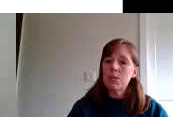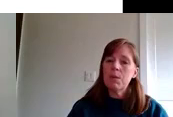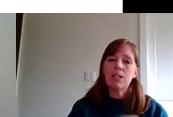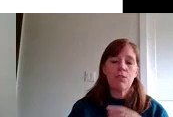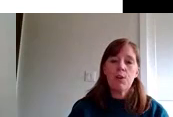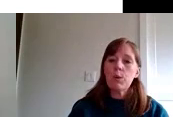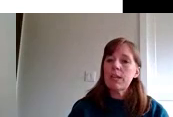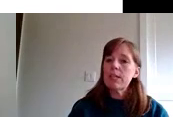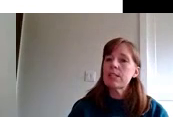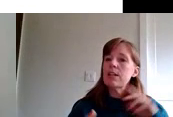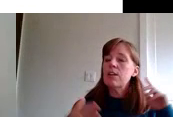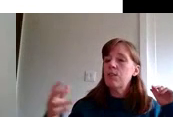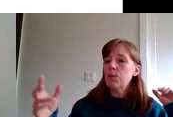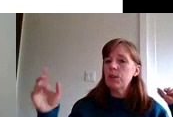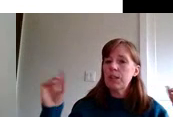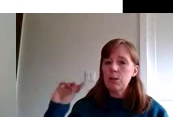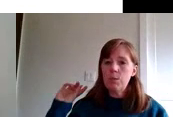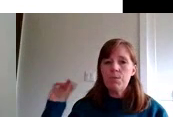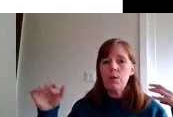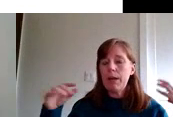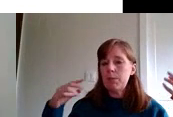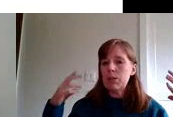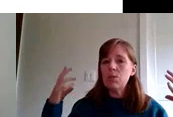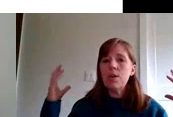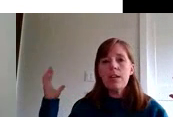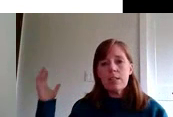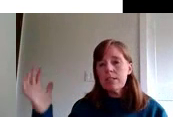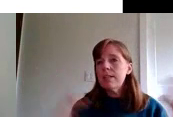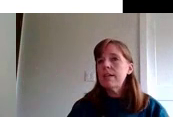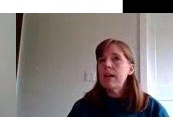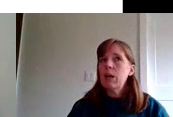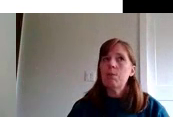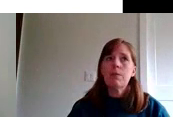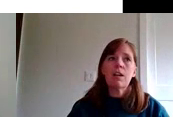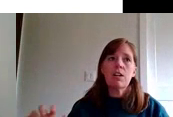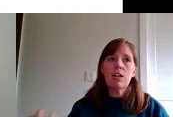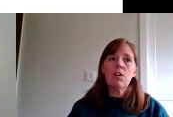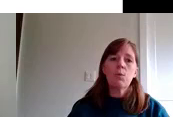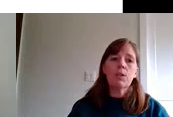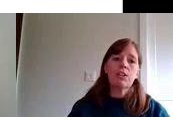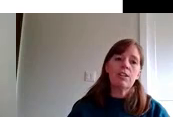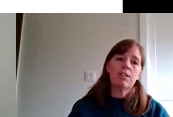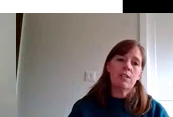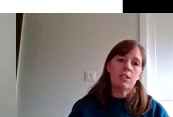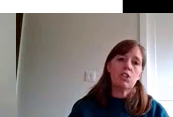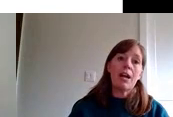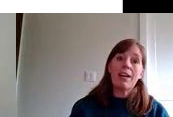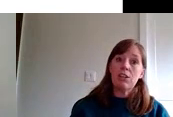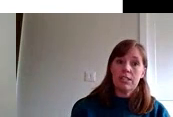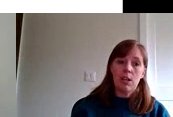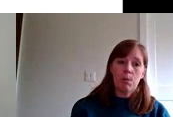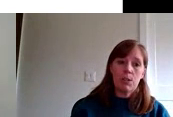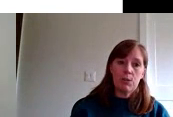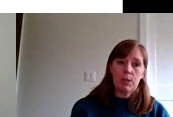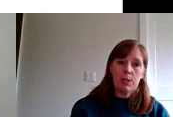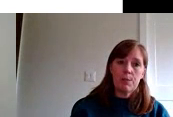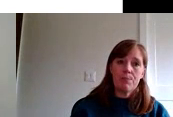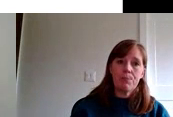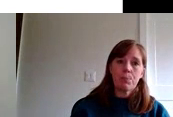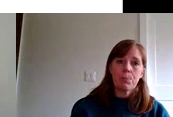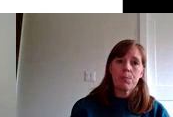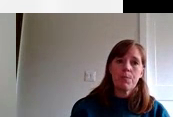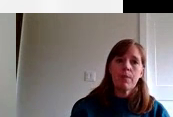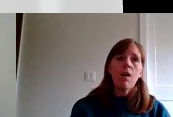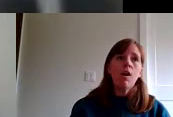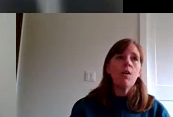sure that quiet space for focus, for no ambient noise, are really good strategies to help our